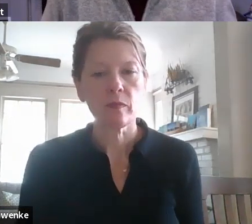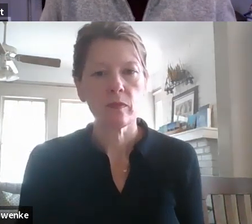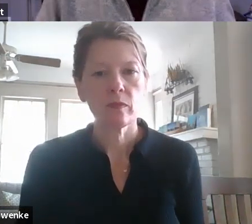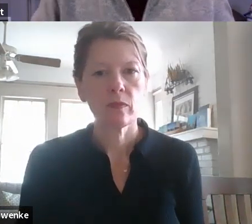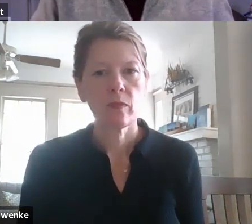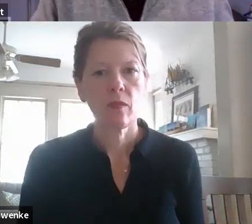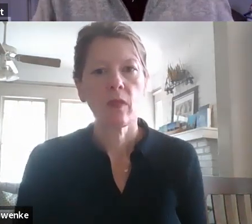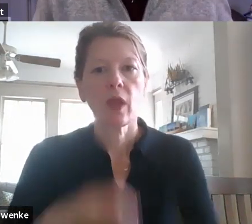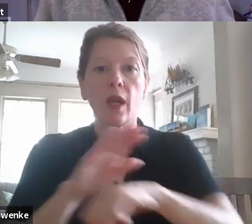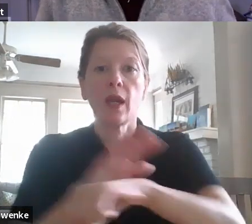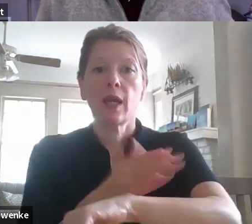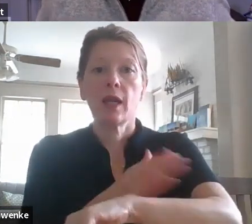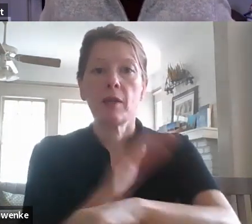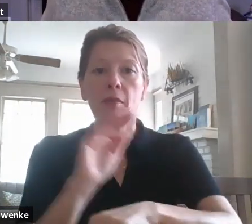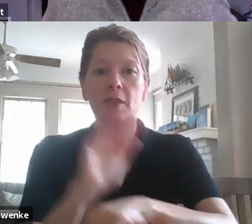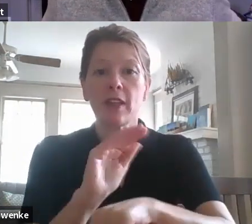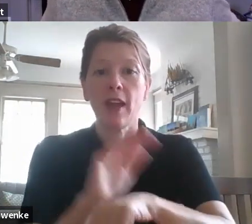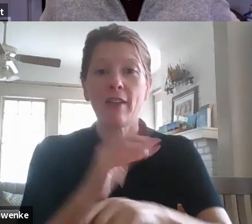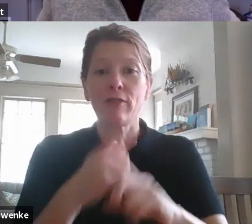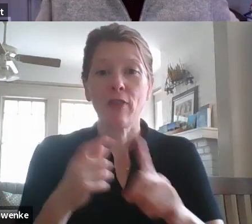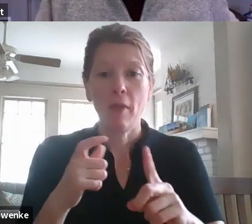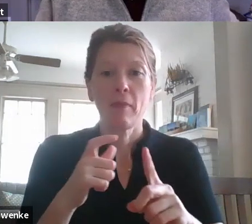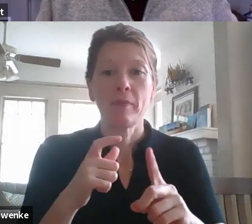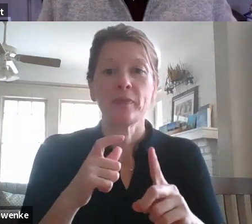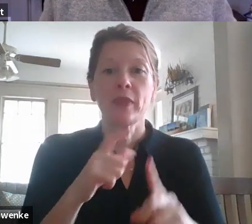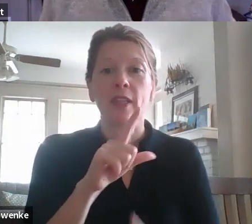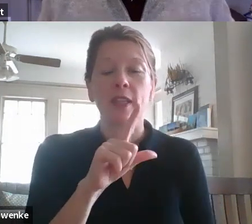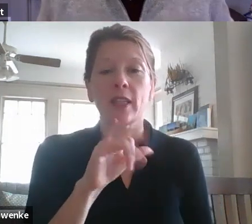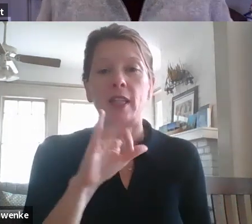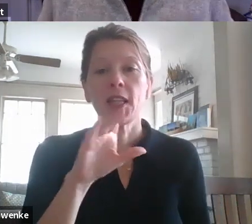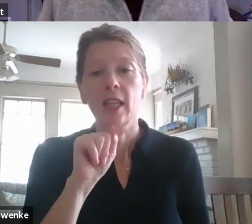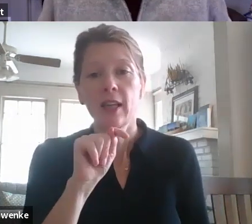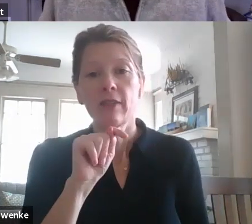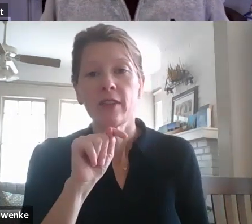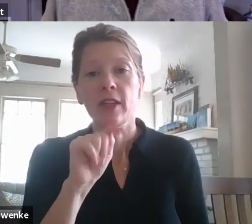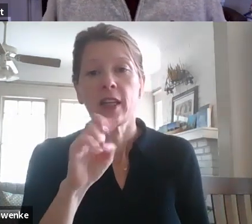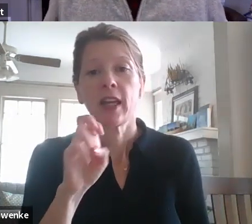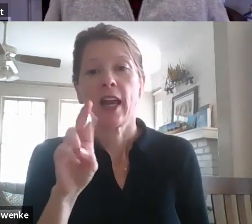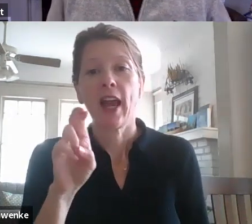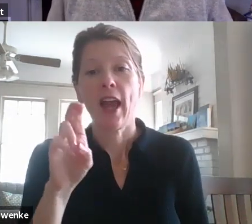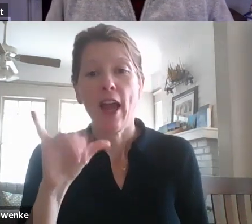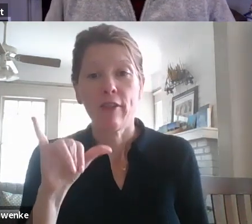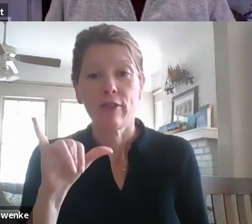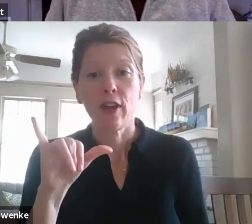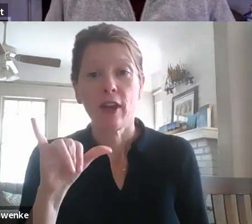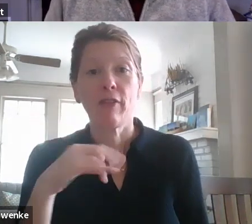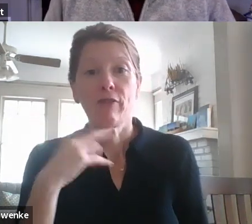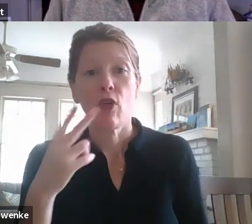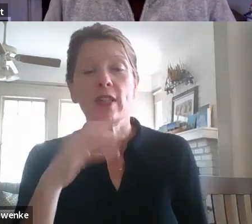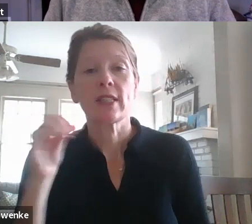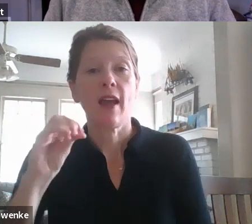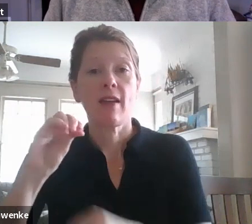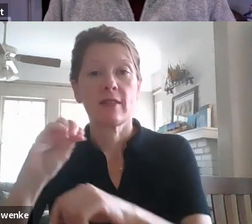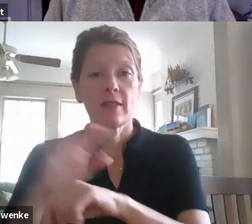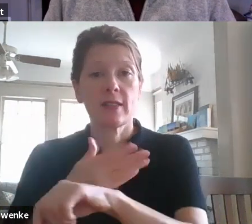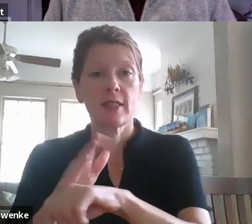Our hymn tonight is from Lift Every Voice and Sing, There is a Balm in Gilead. If you have a hymnal at home, it's number 203.